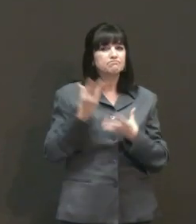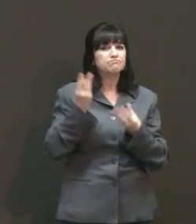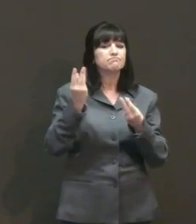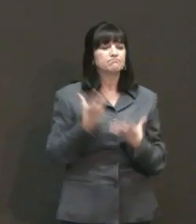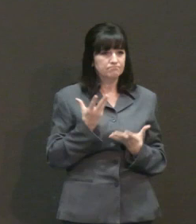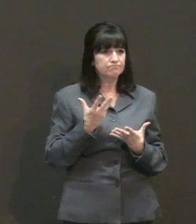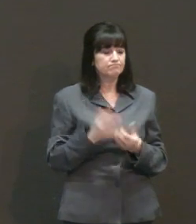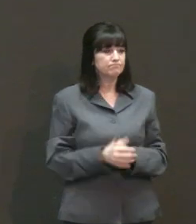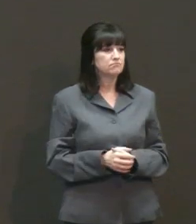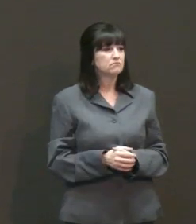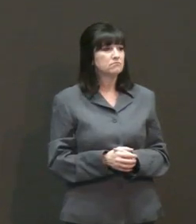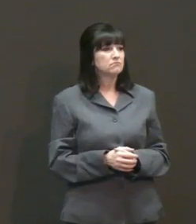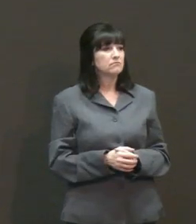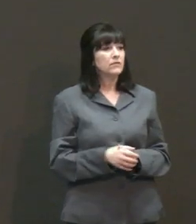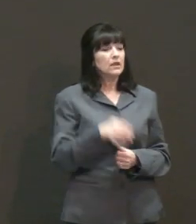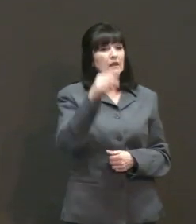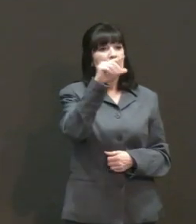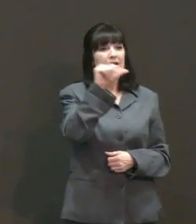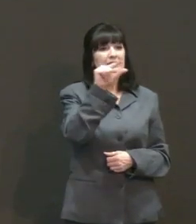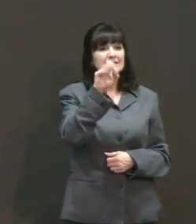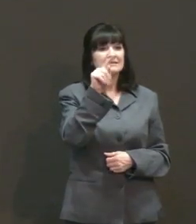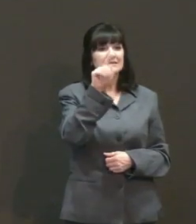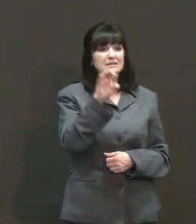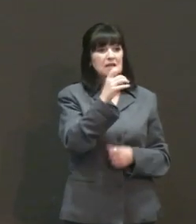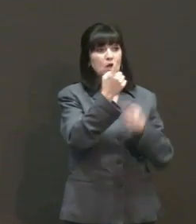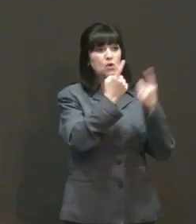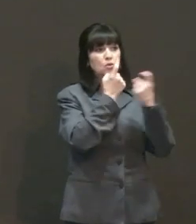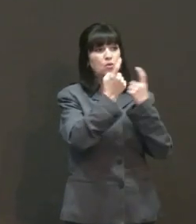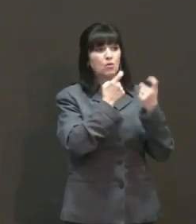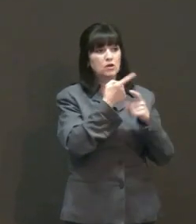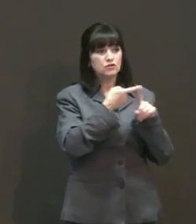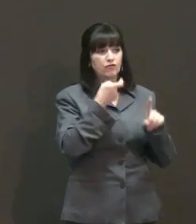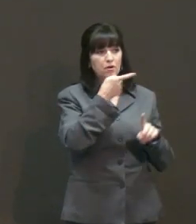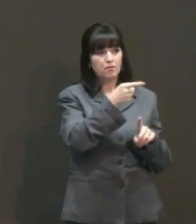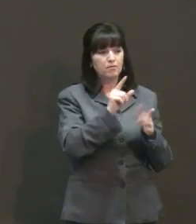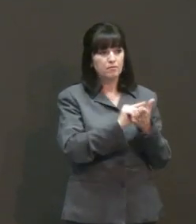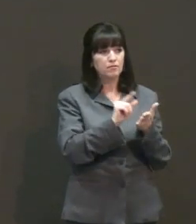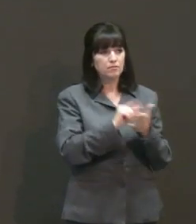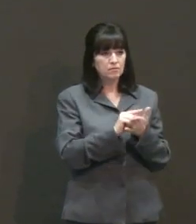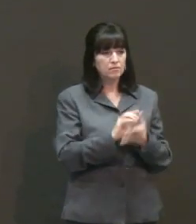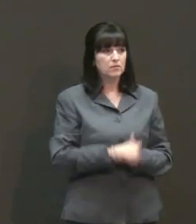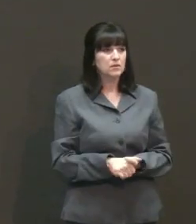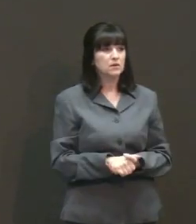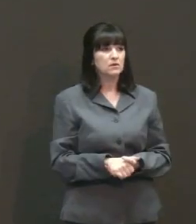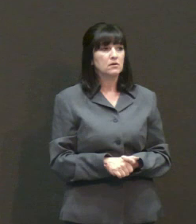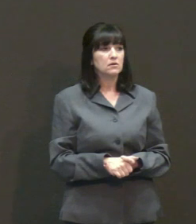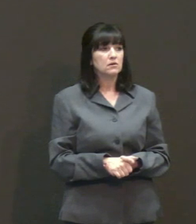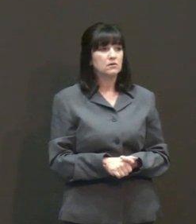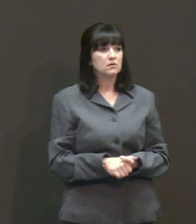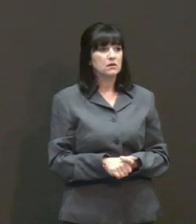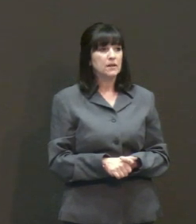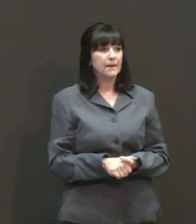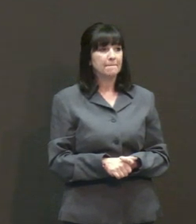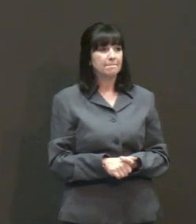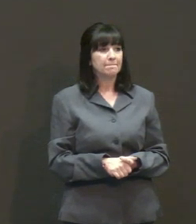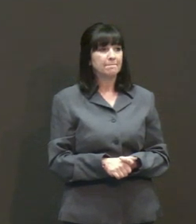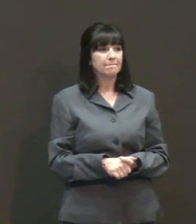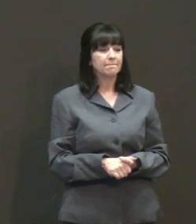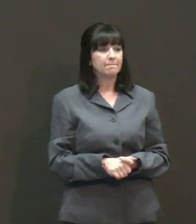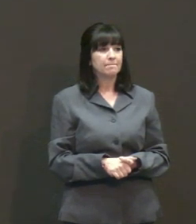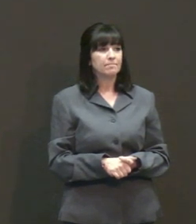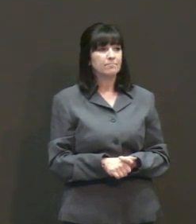Cape Gazette. For the safety of people who live in Delaware, do you recommend that hotels and people who rent their homes should continue